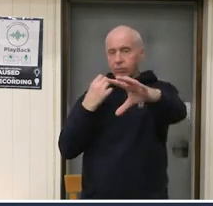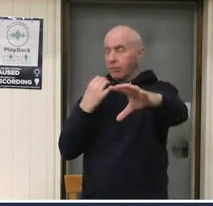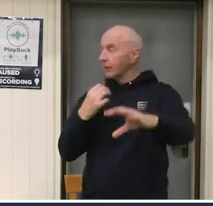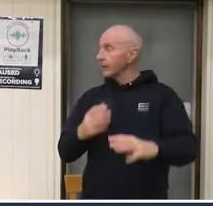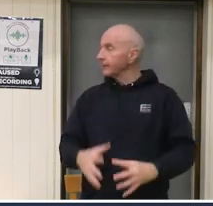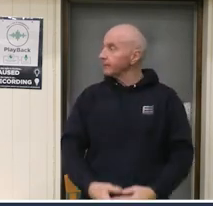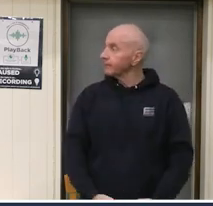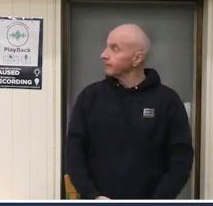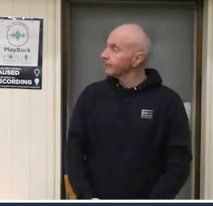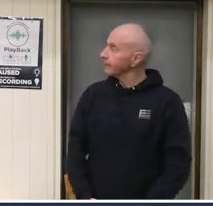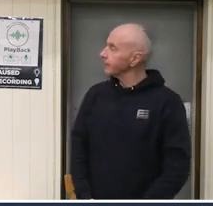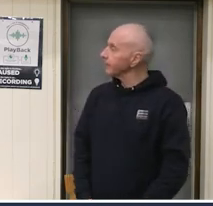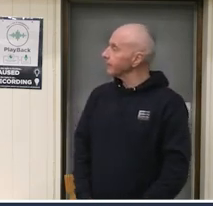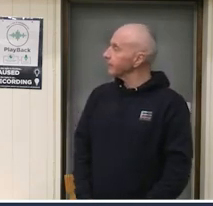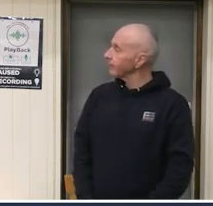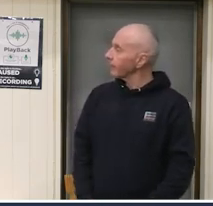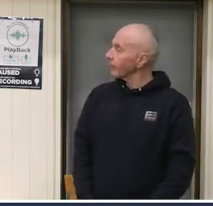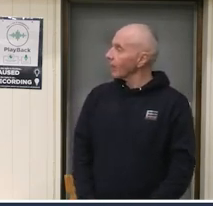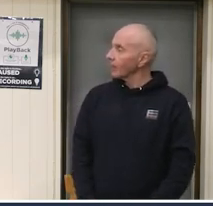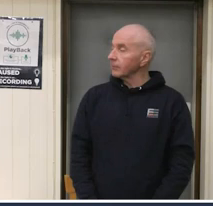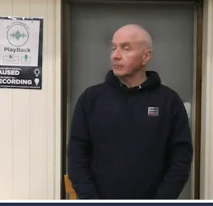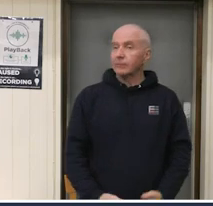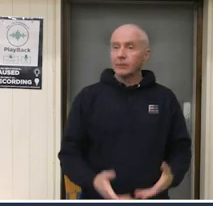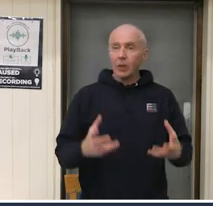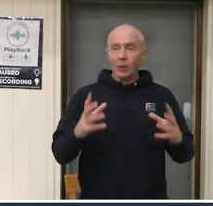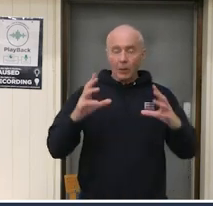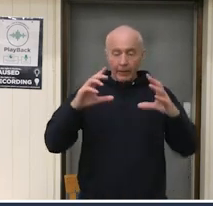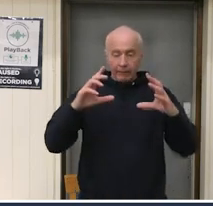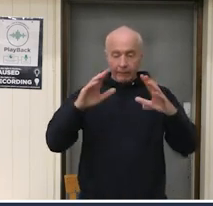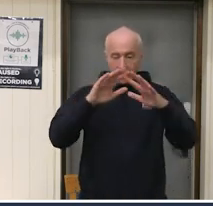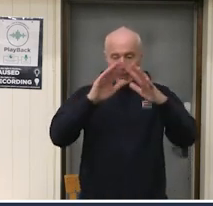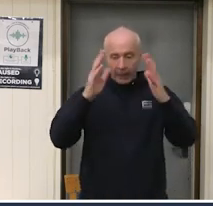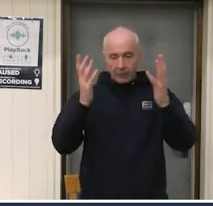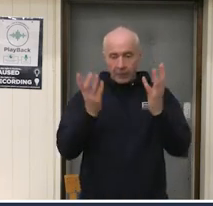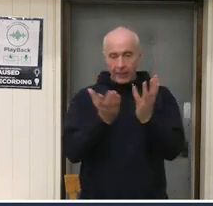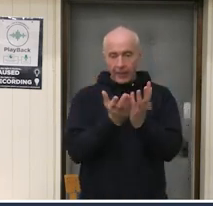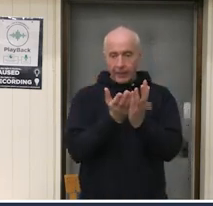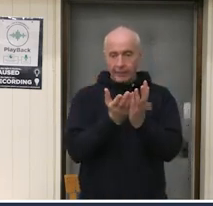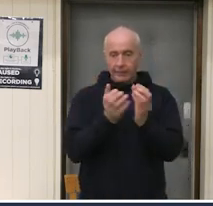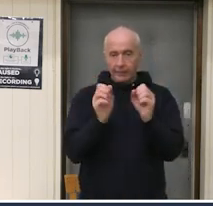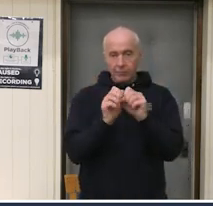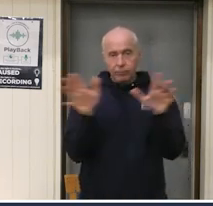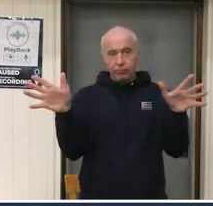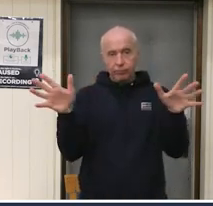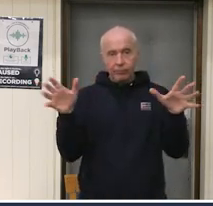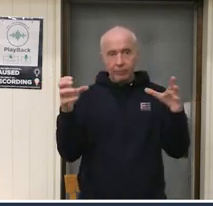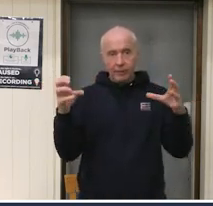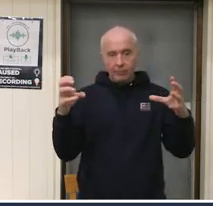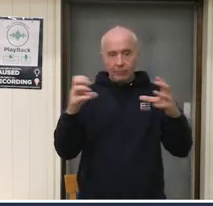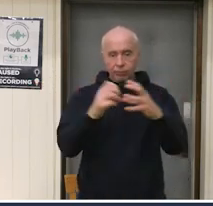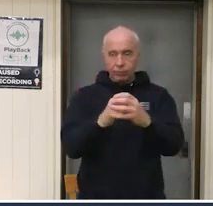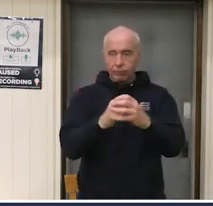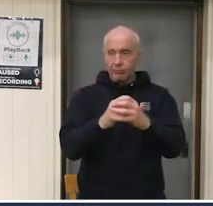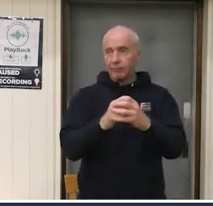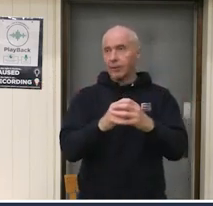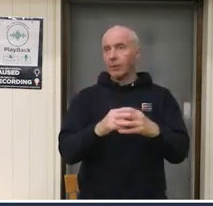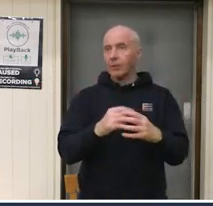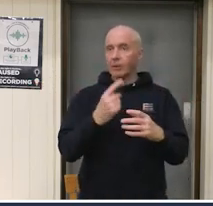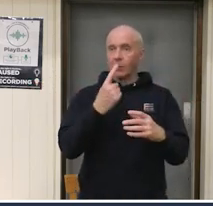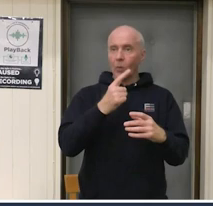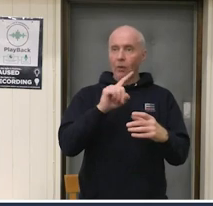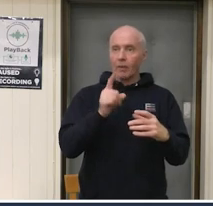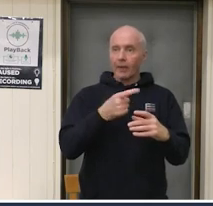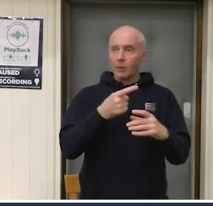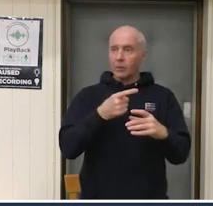this. So if the outer layer is flying off violently, the rest goes, right, to about 1,000 times solid